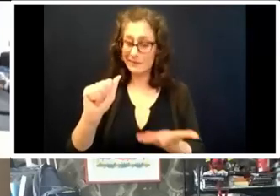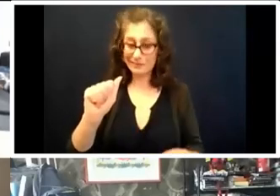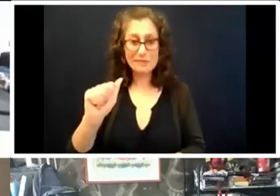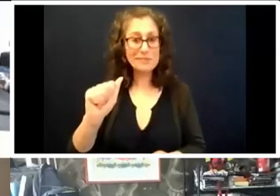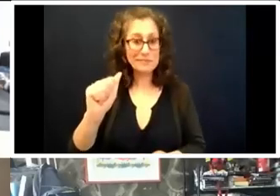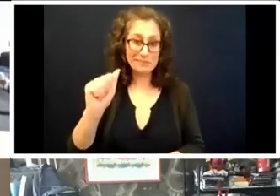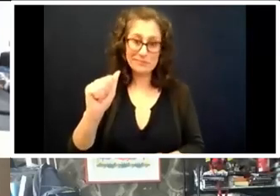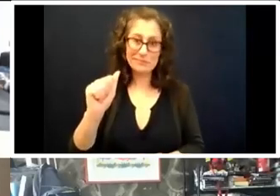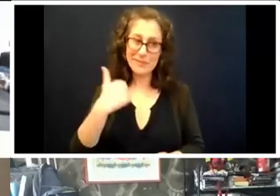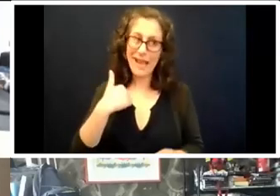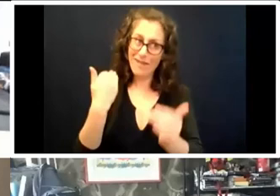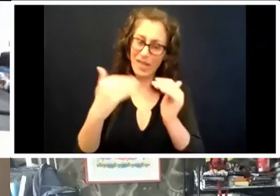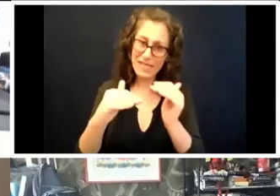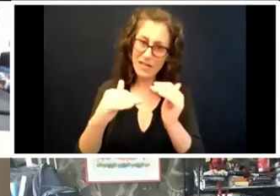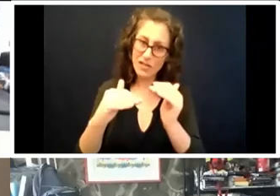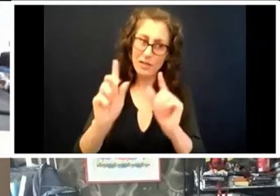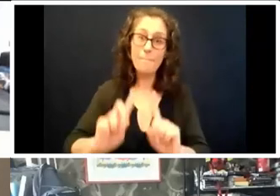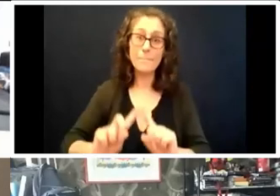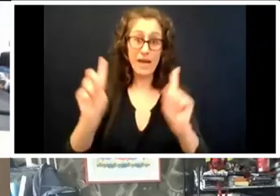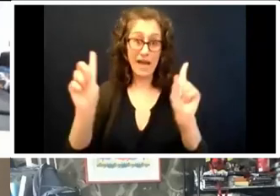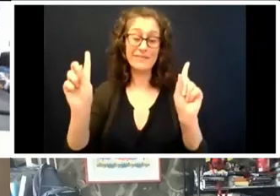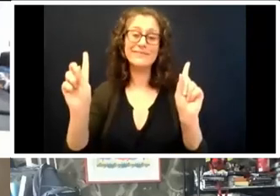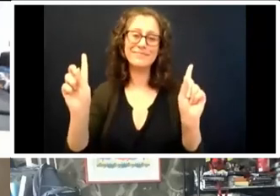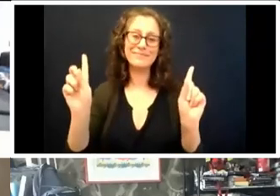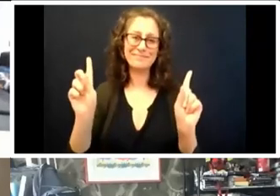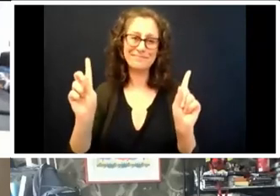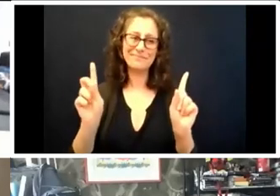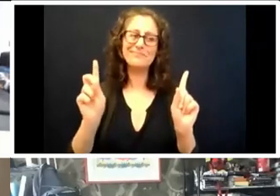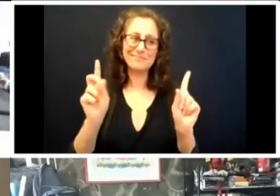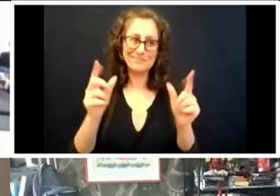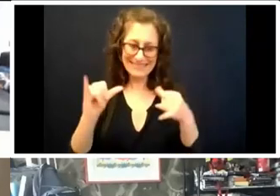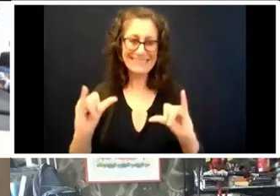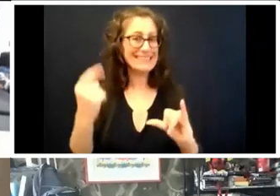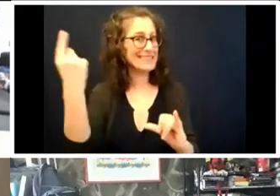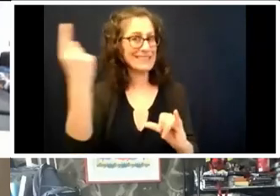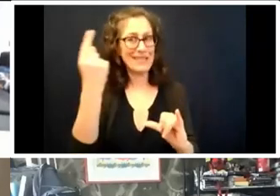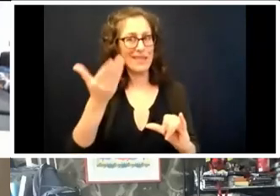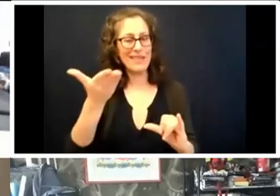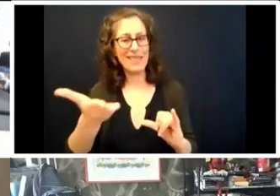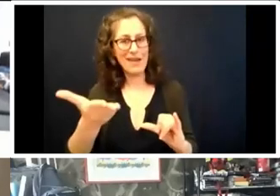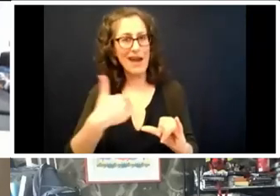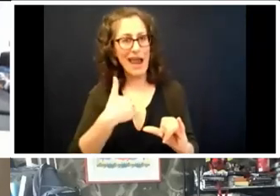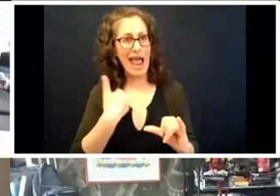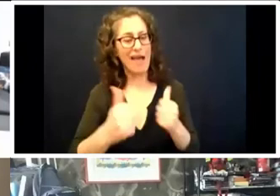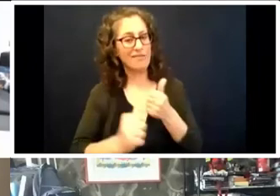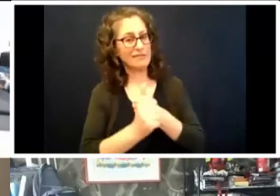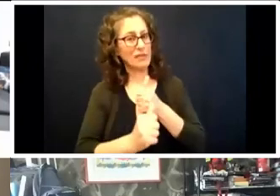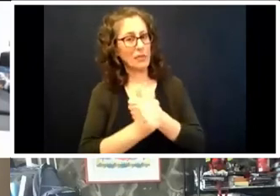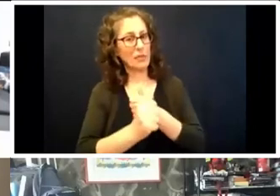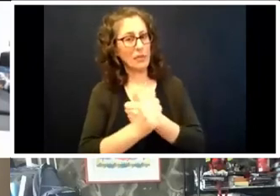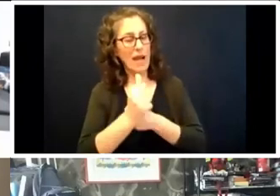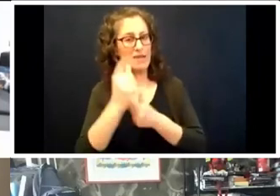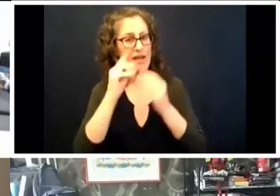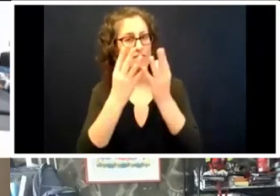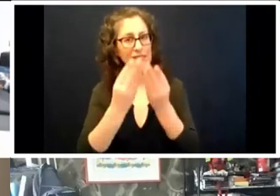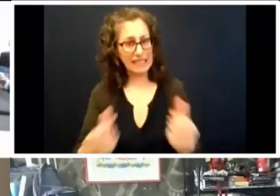it's got its limitations, but it's still something that's there is really in threat of going away. So I was wondering if you could just